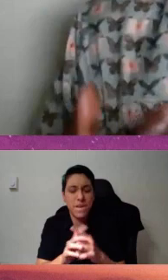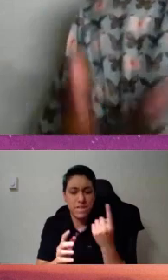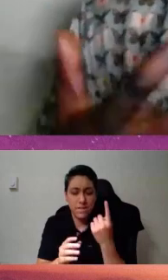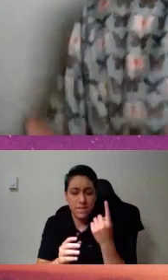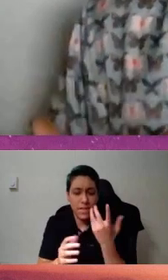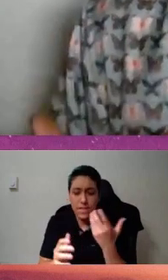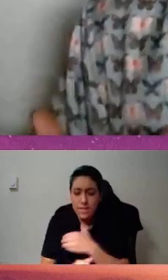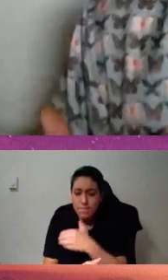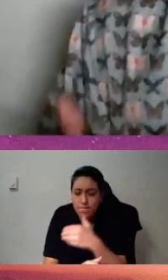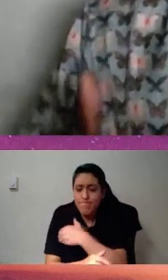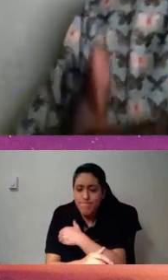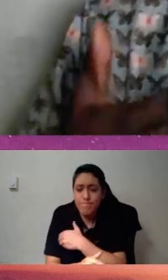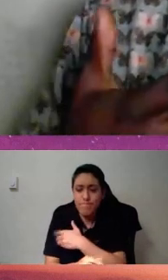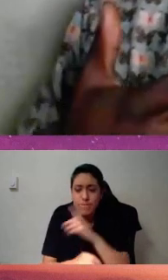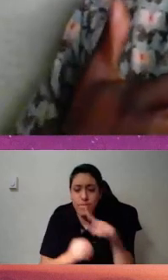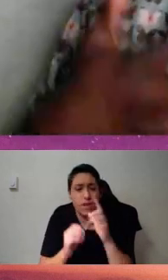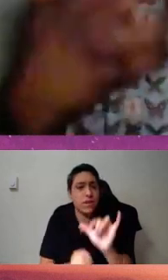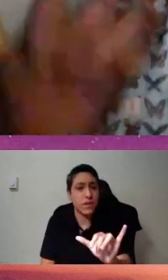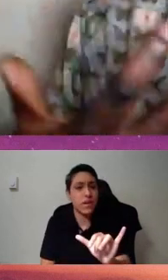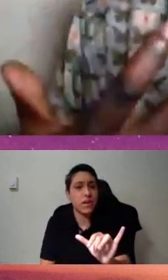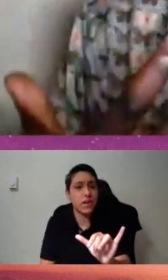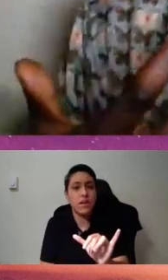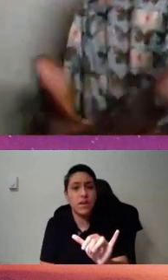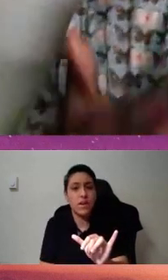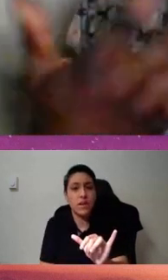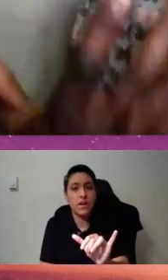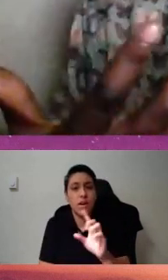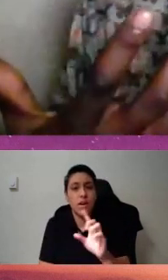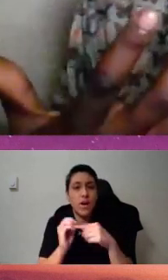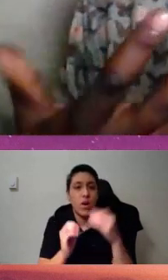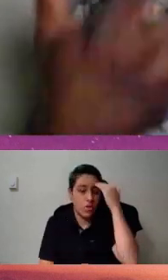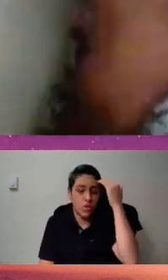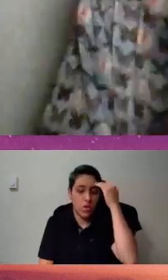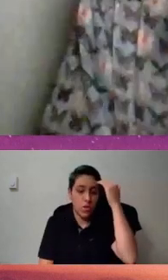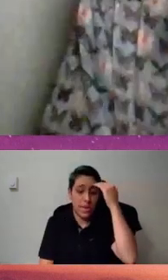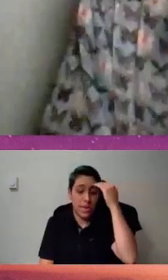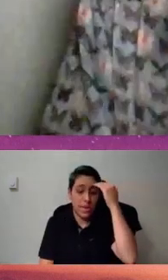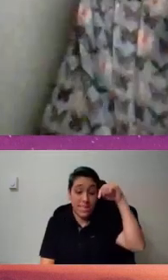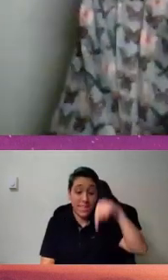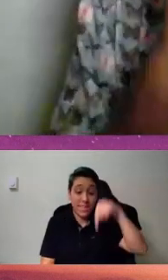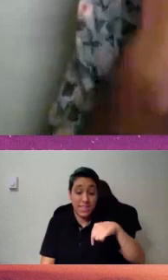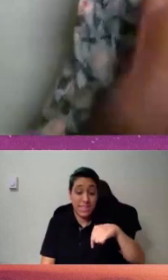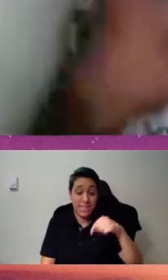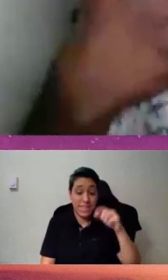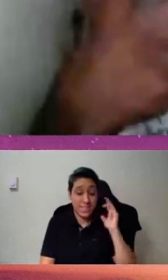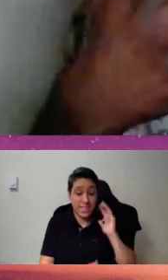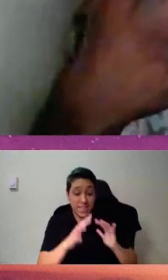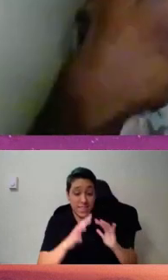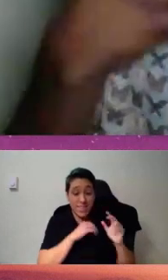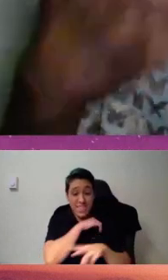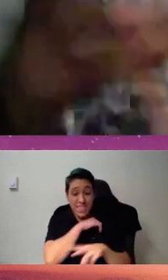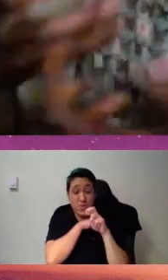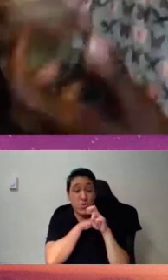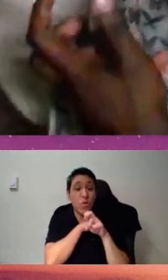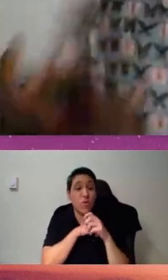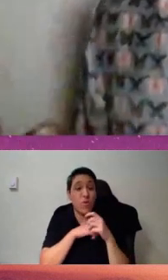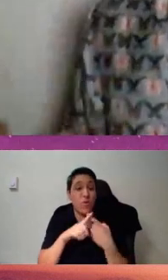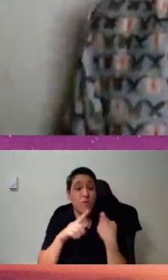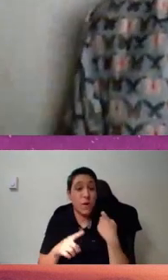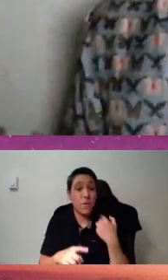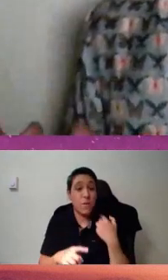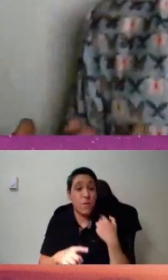powerful about that, about knowing that this is a legacy that's been stolen from us, but that doesn't make it